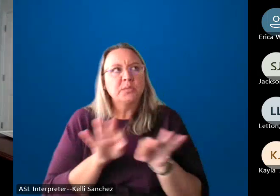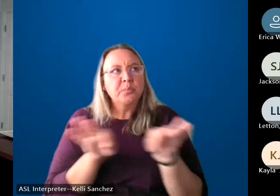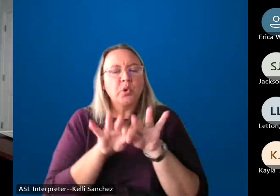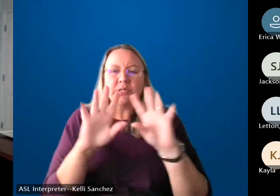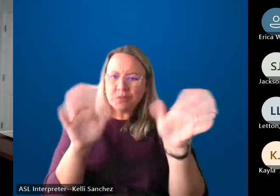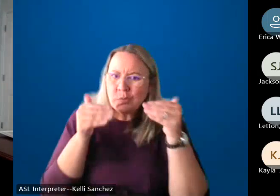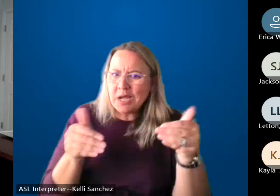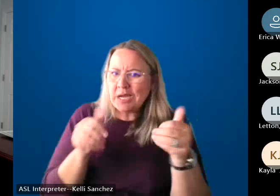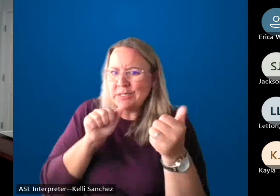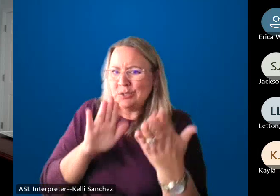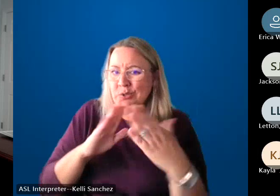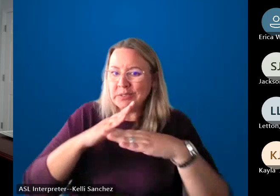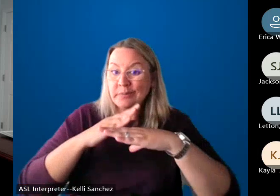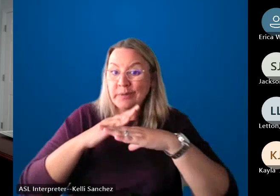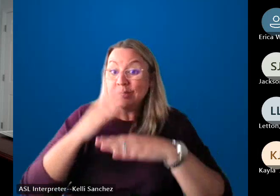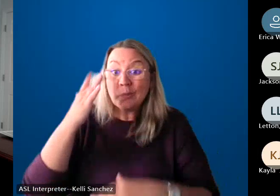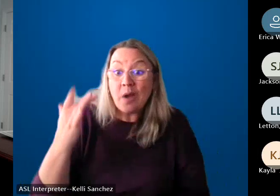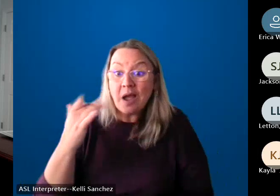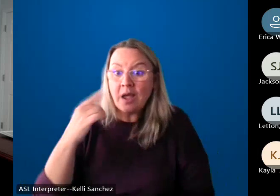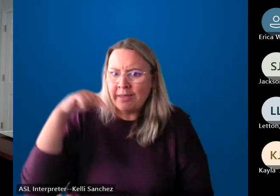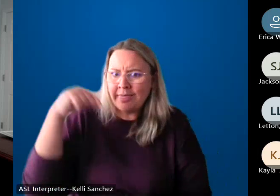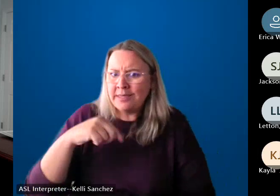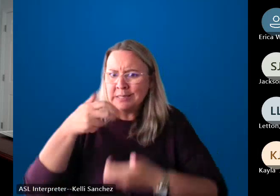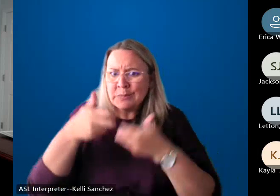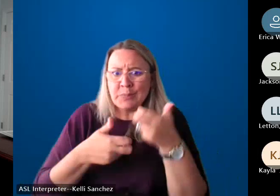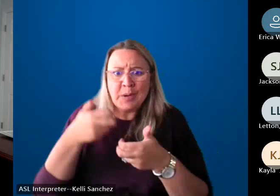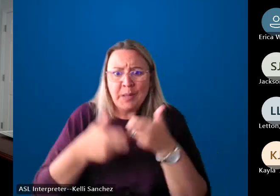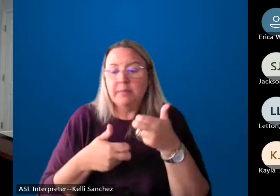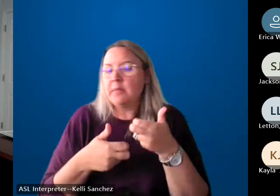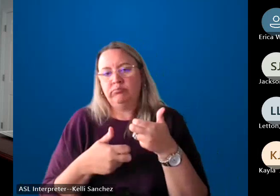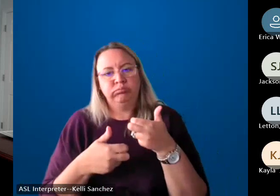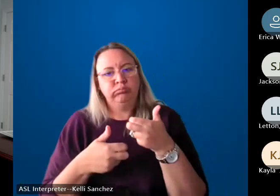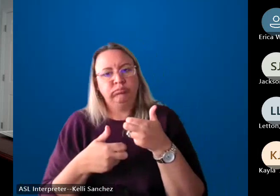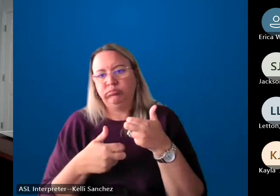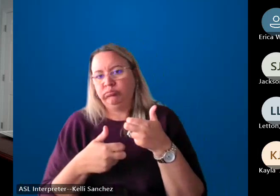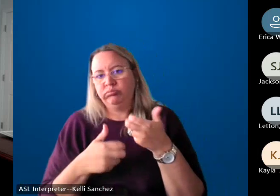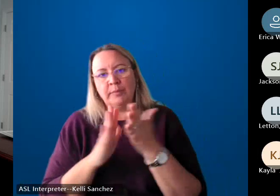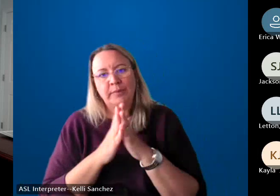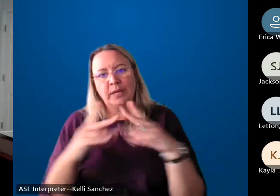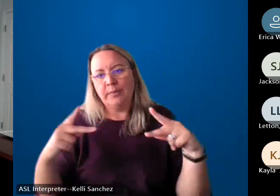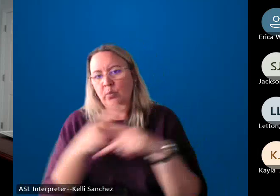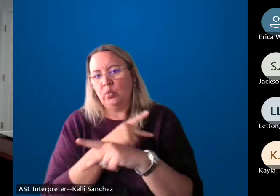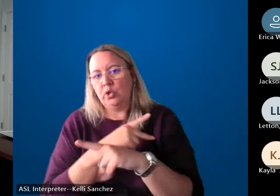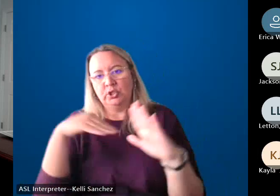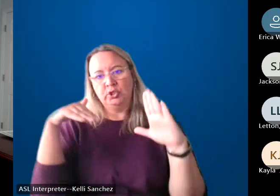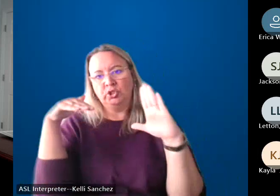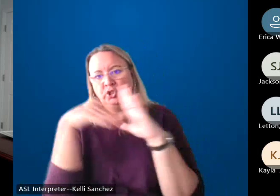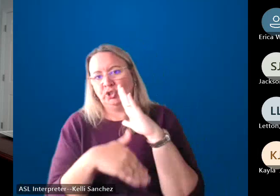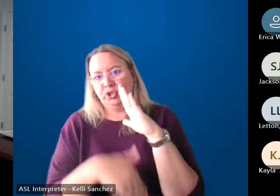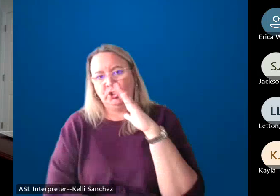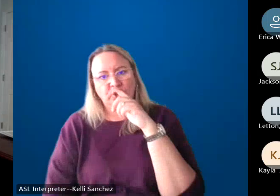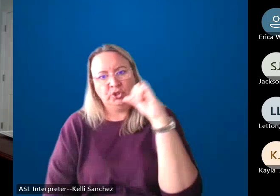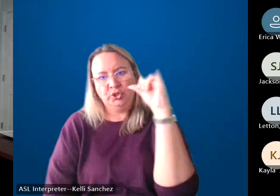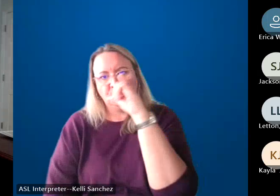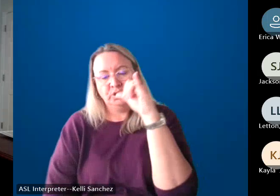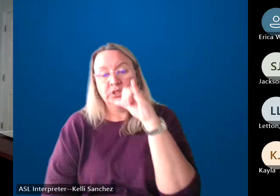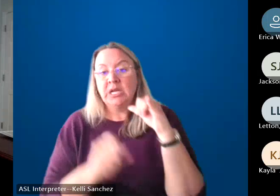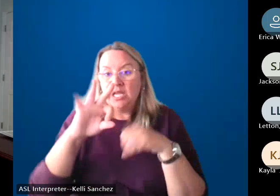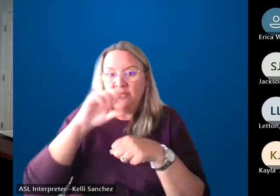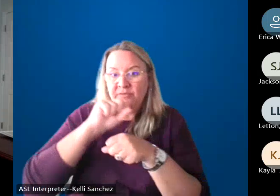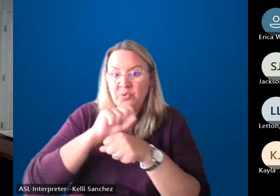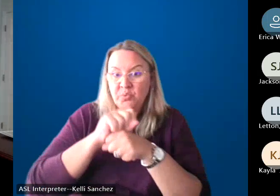and address these barriers because this problem is only becoming worse. If you work at the